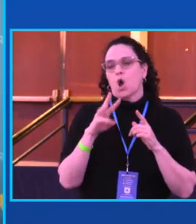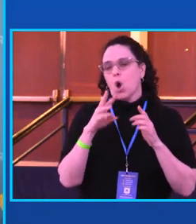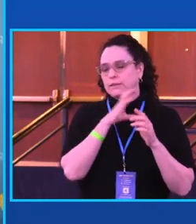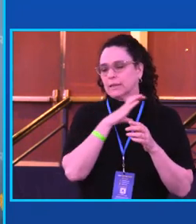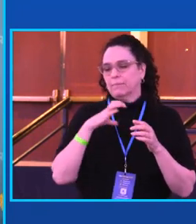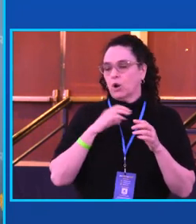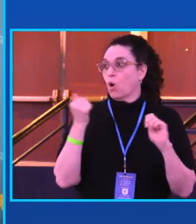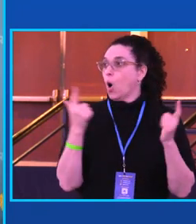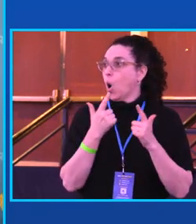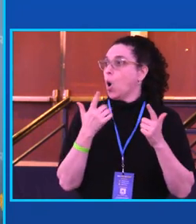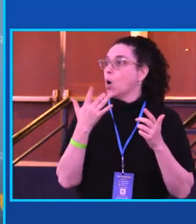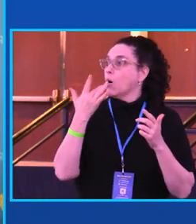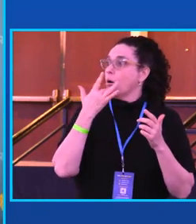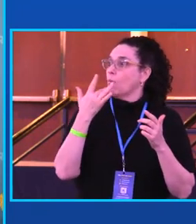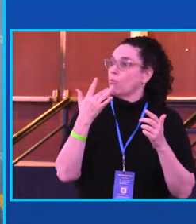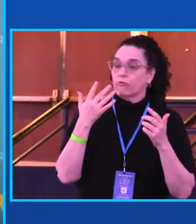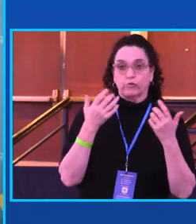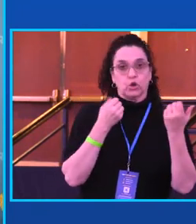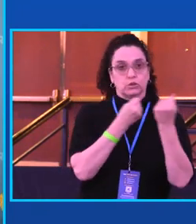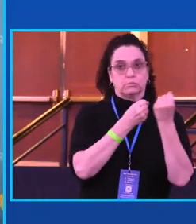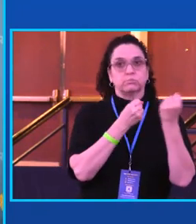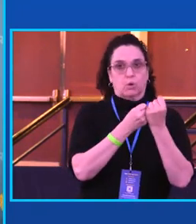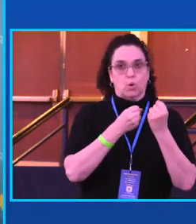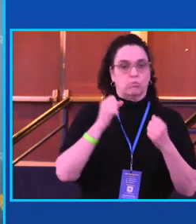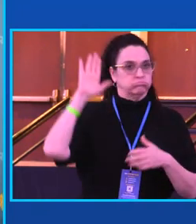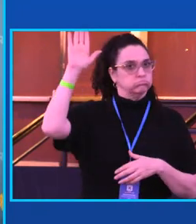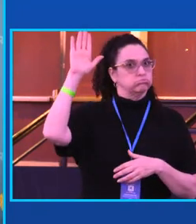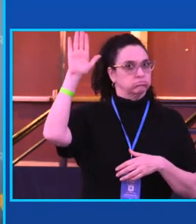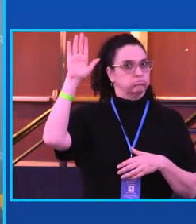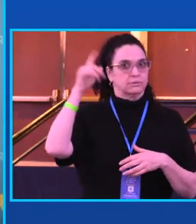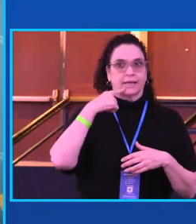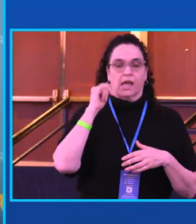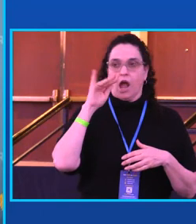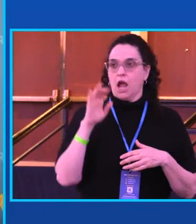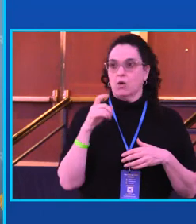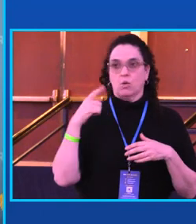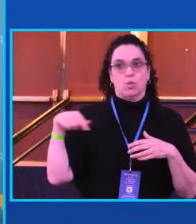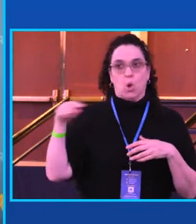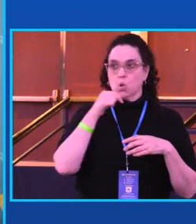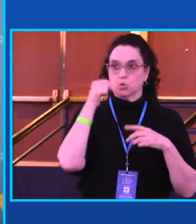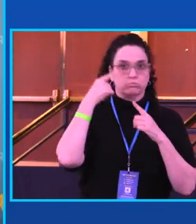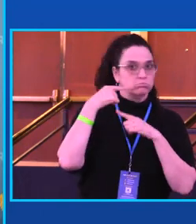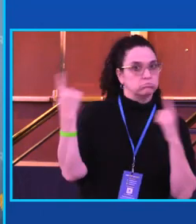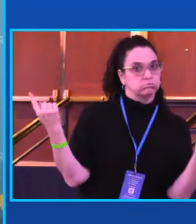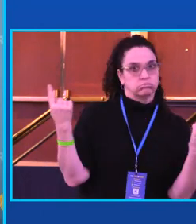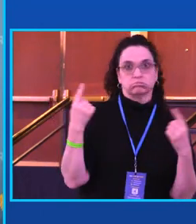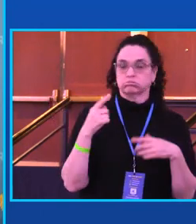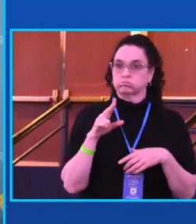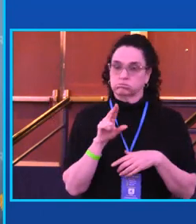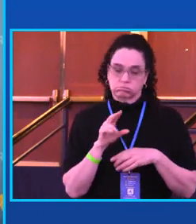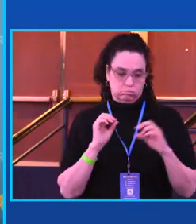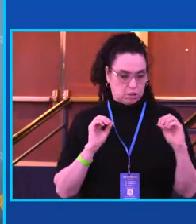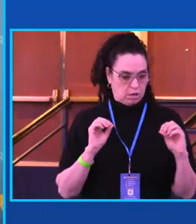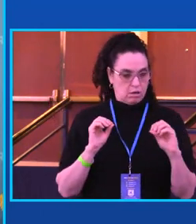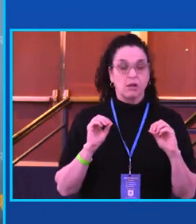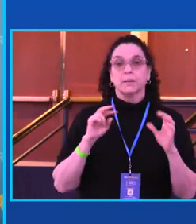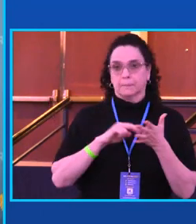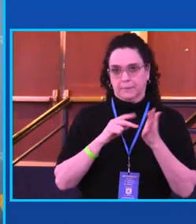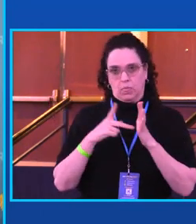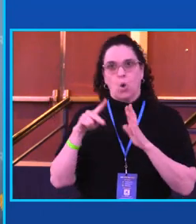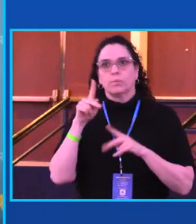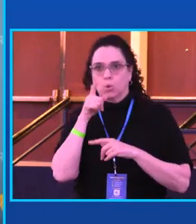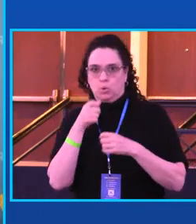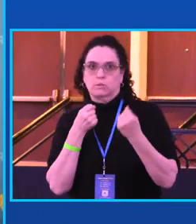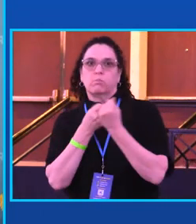of approving the report is aye. Aye. All those opposed? The ayes have it, and the Rules and Bylaws